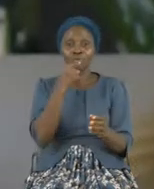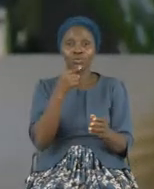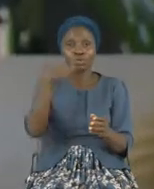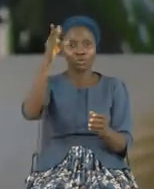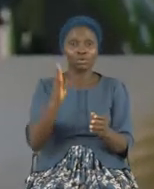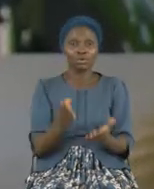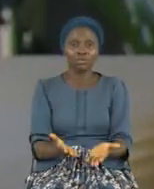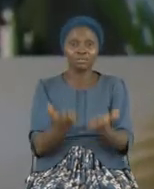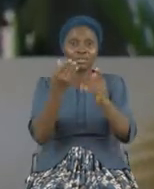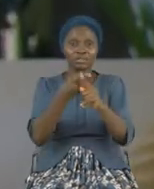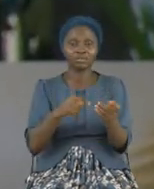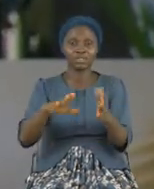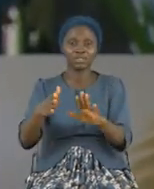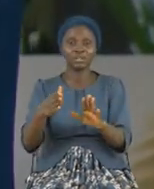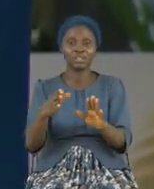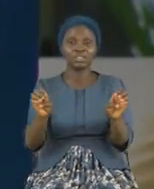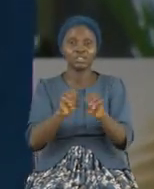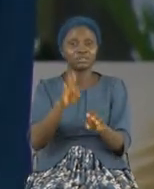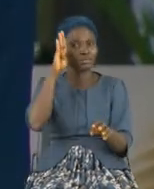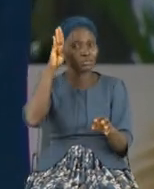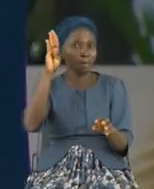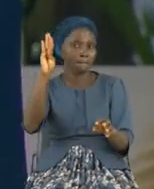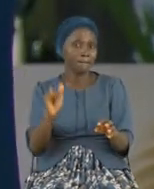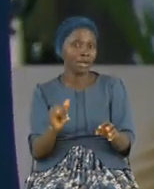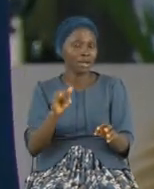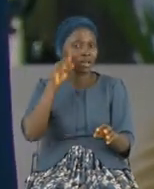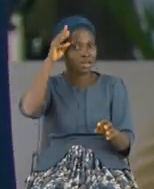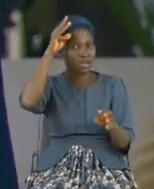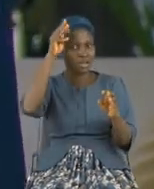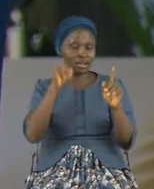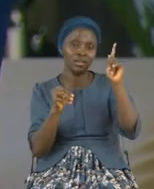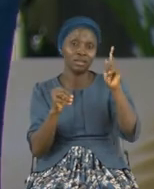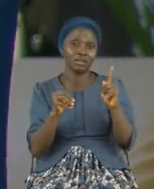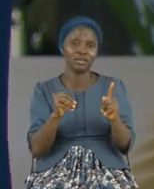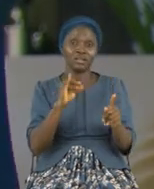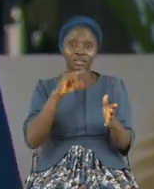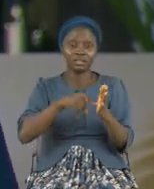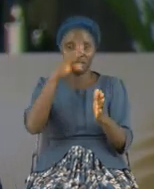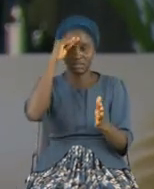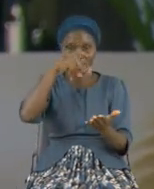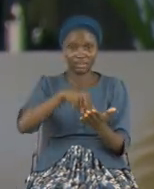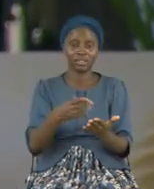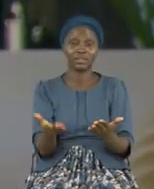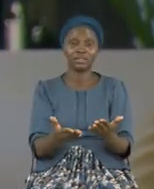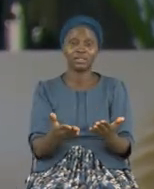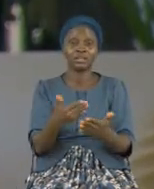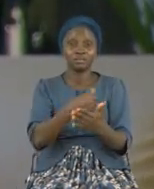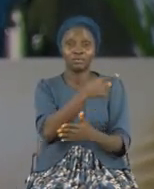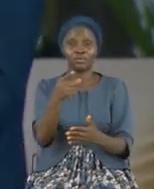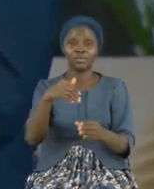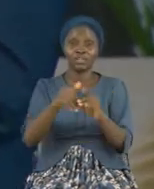by him does this man stand here before you whole. Then in verse 11, it tells